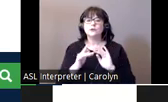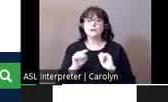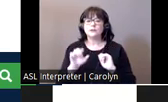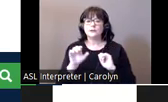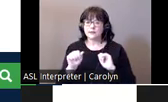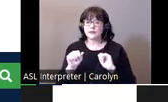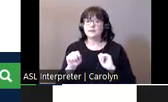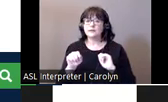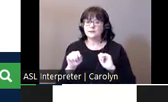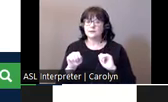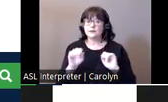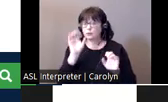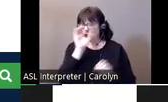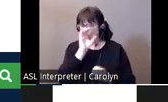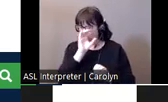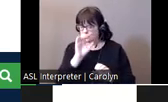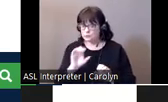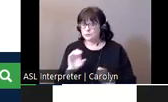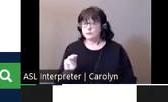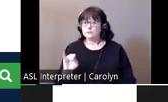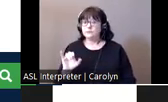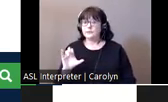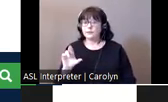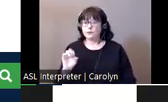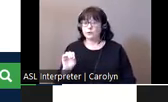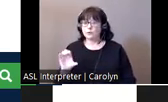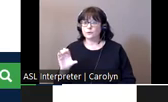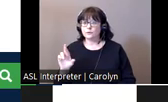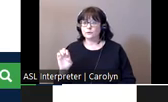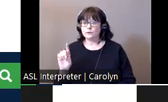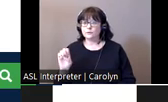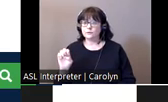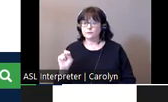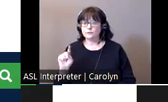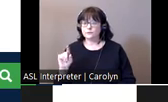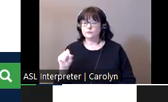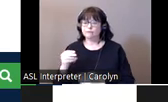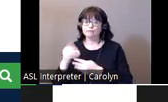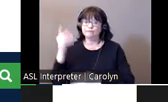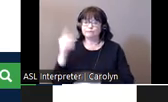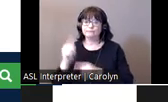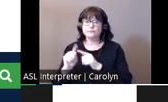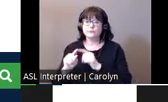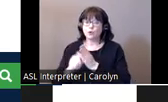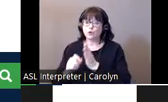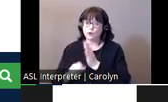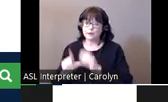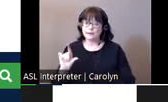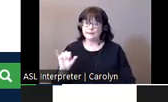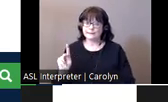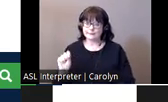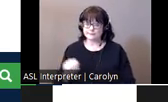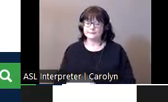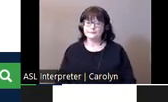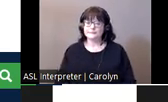or into the search, sorry, and you will come up with links to many of their micro-credential articles.